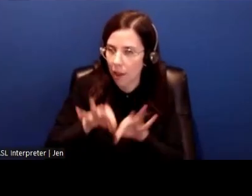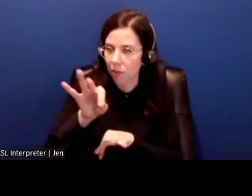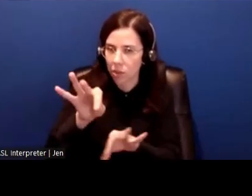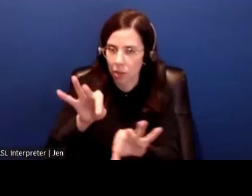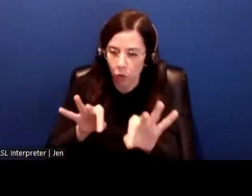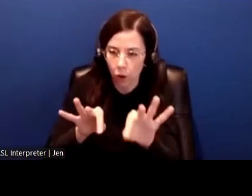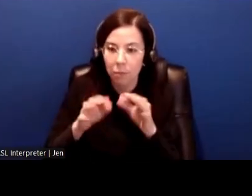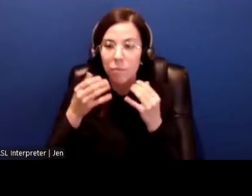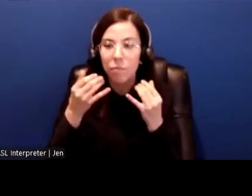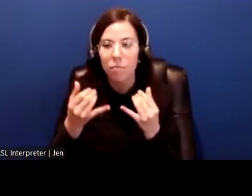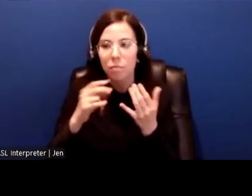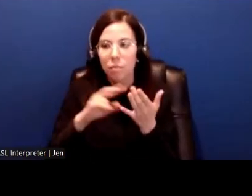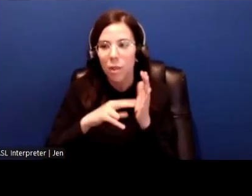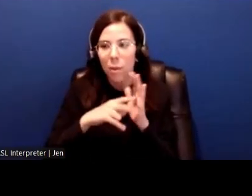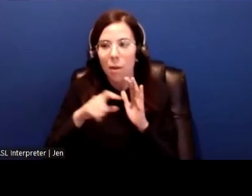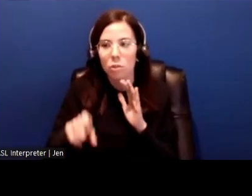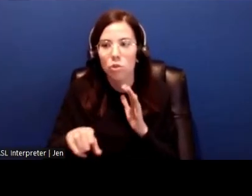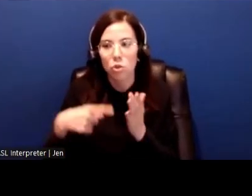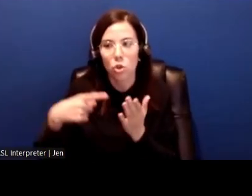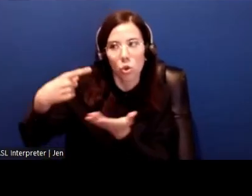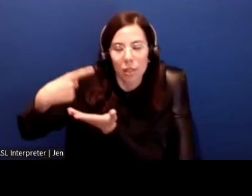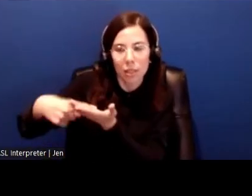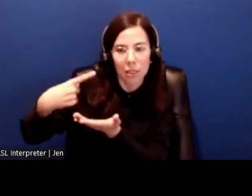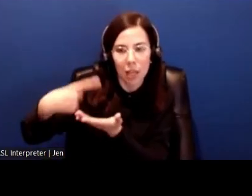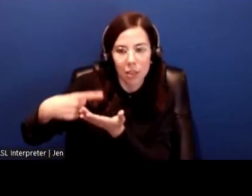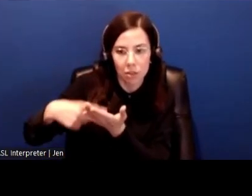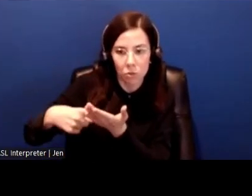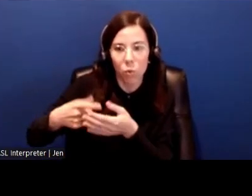should be communicating routinely with trial counsel, something that we'll